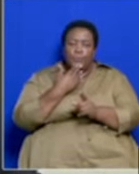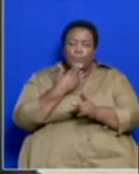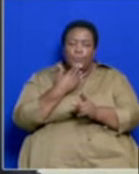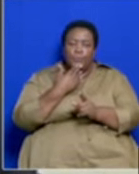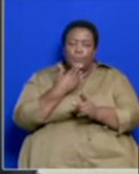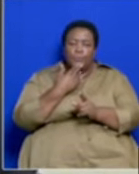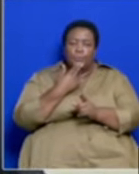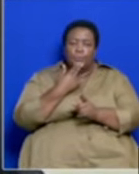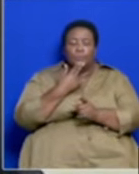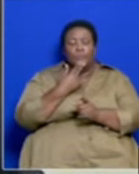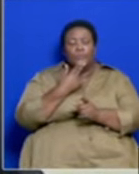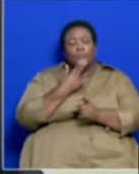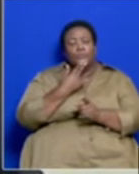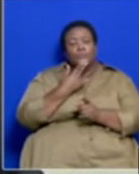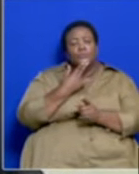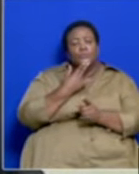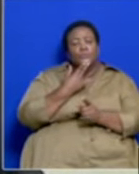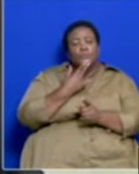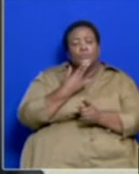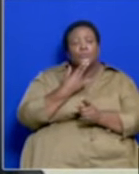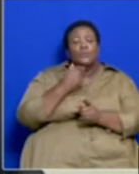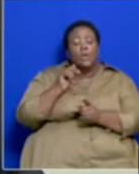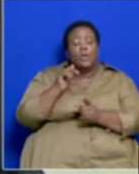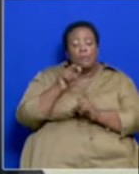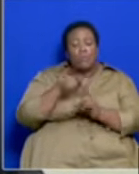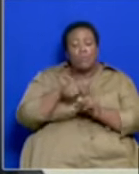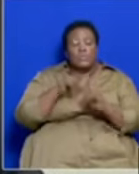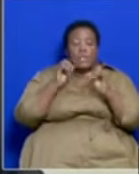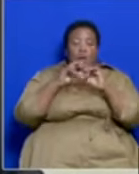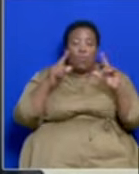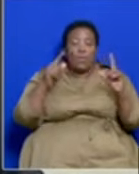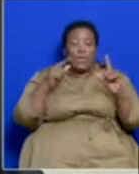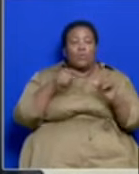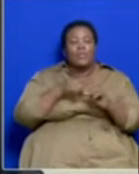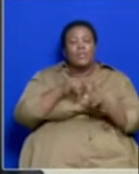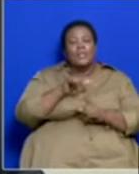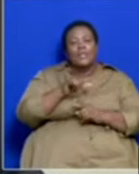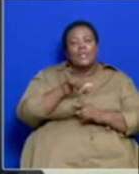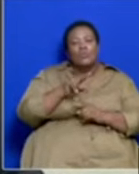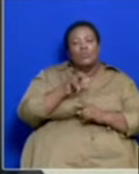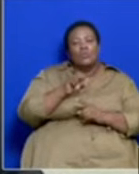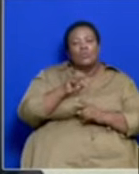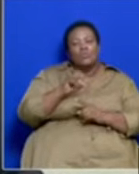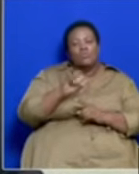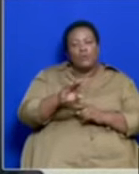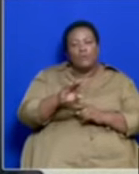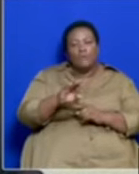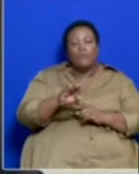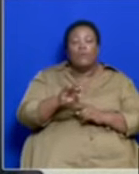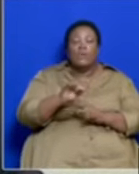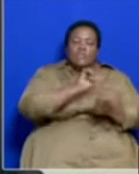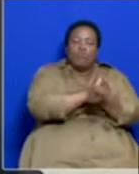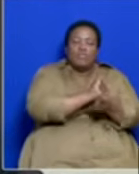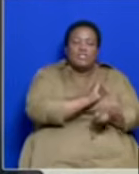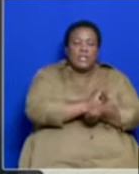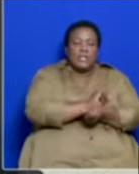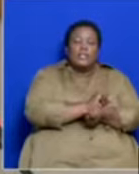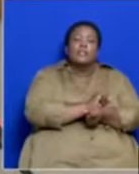and was aware that Yusuf had been arrested in 2022 for possession of stolen goods and possession of stolen trailers.